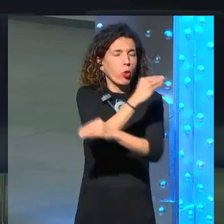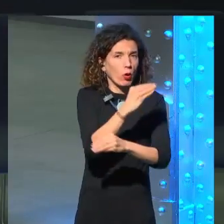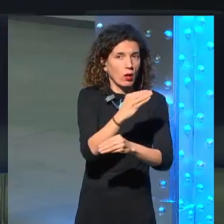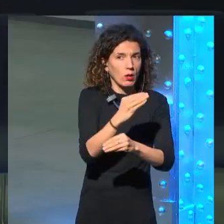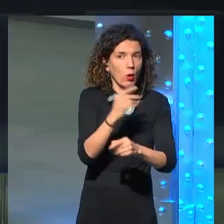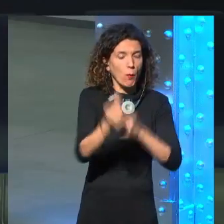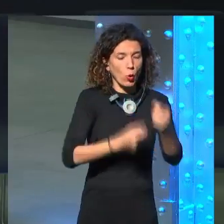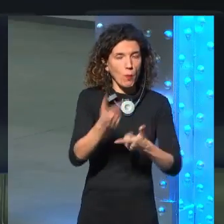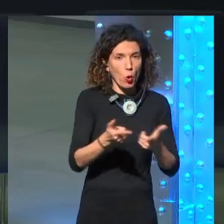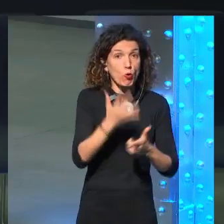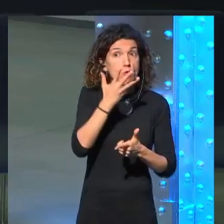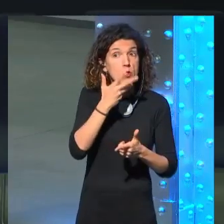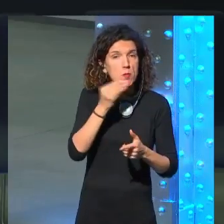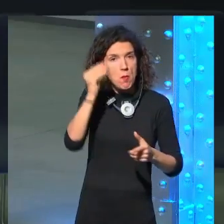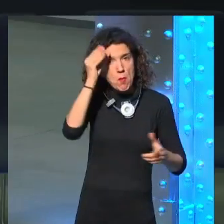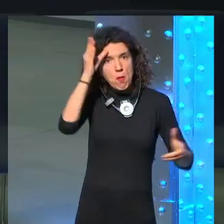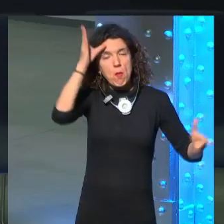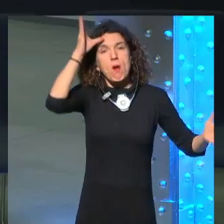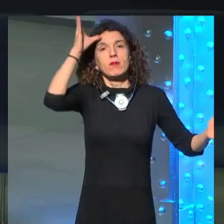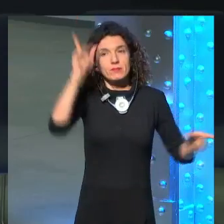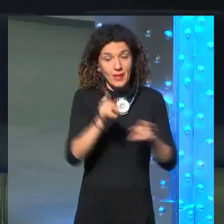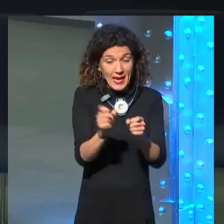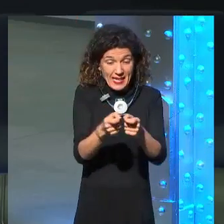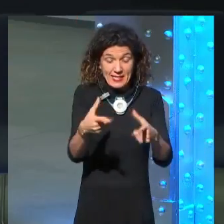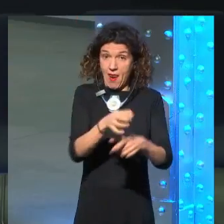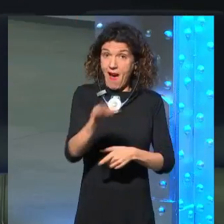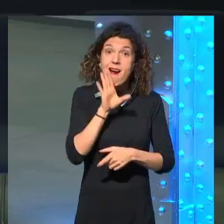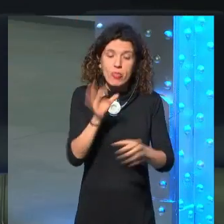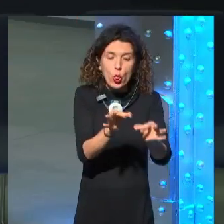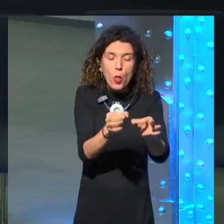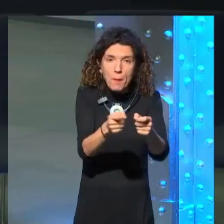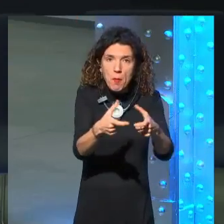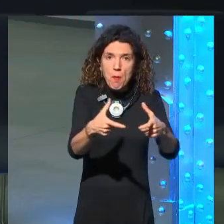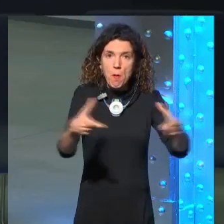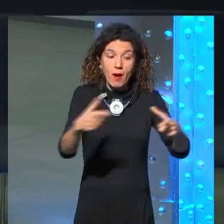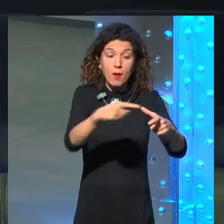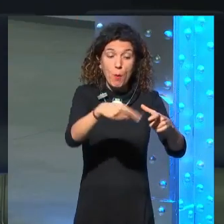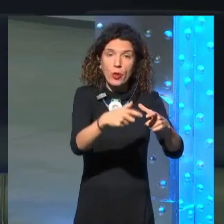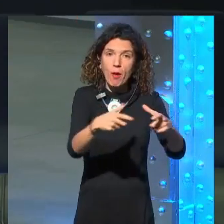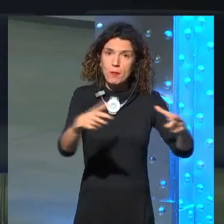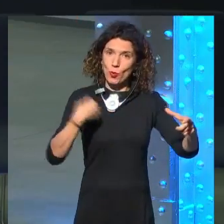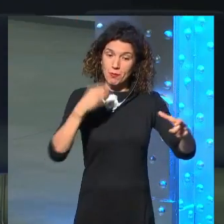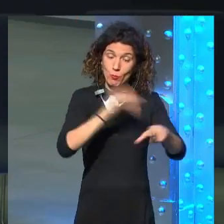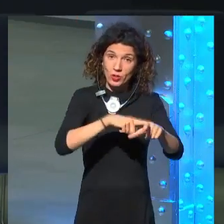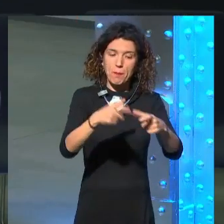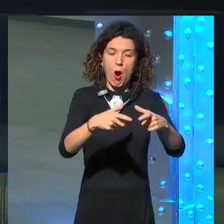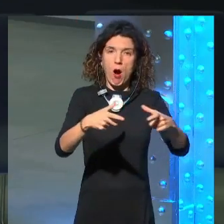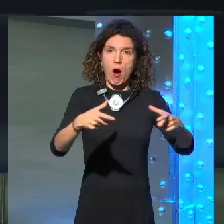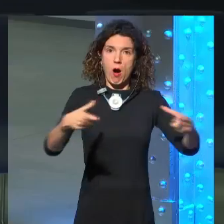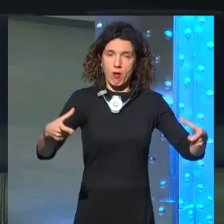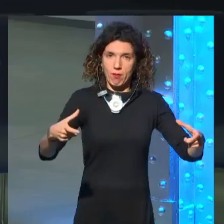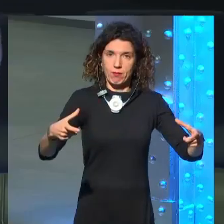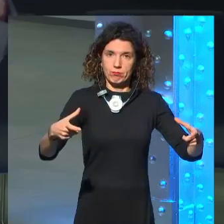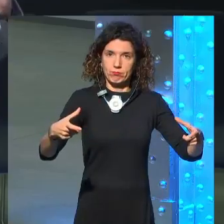paradox, because as we create knowledge and we make our island bigger and bigger, the borders are also